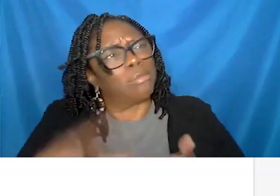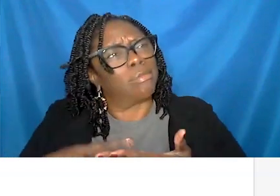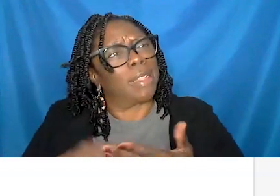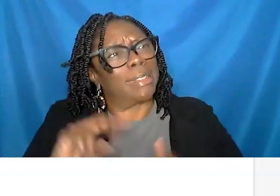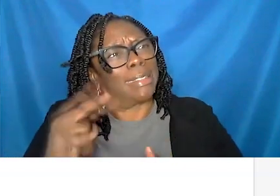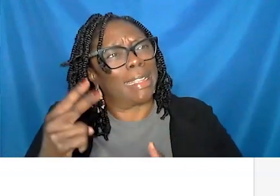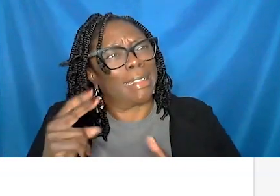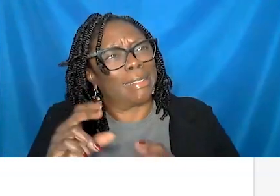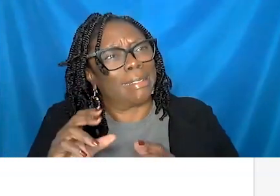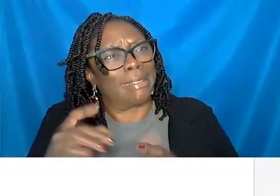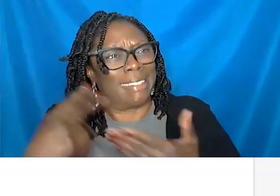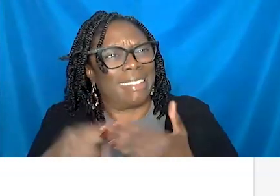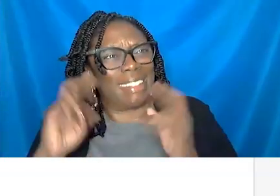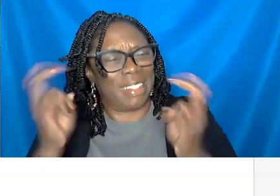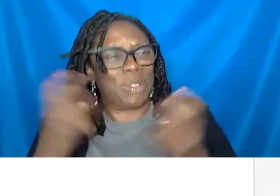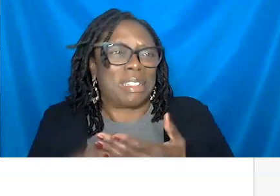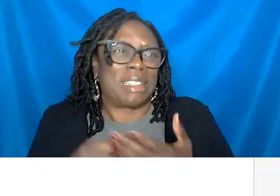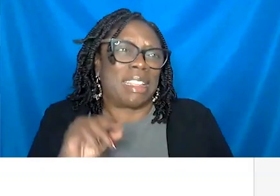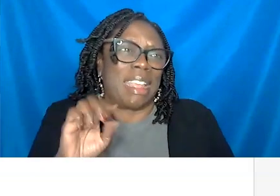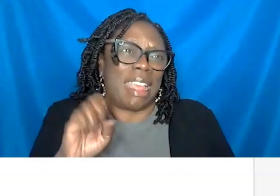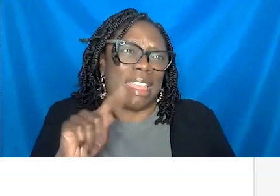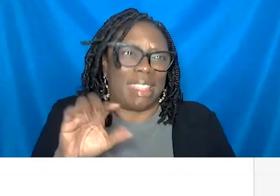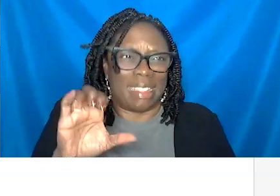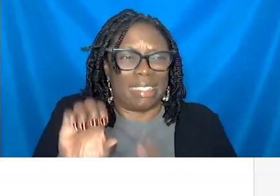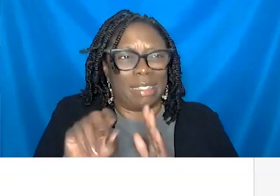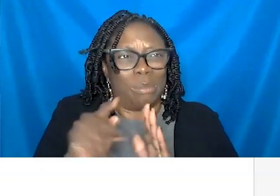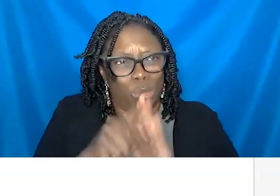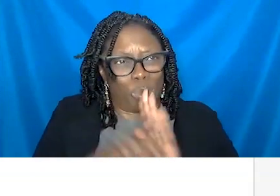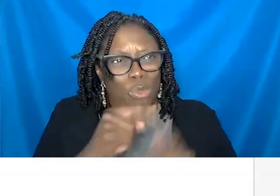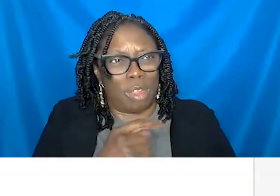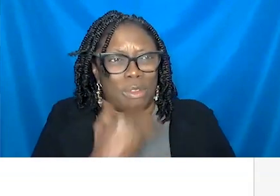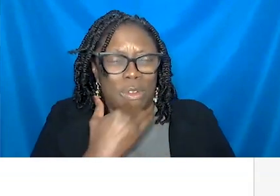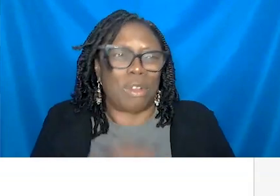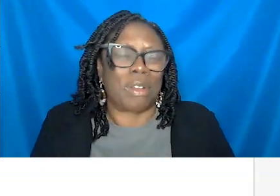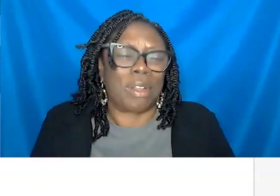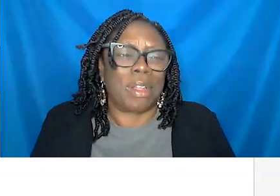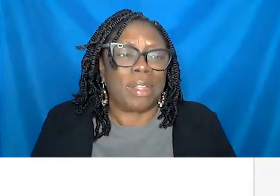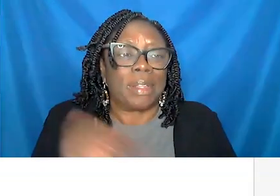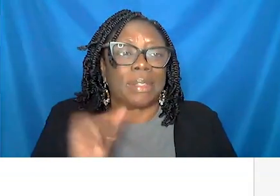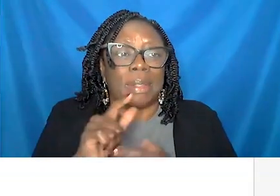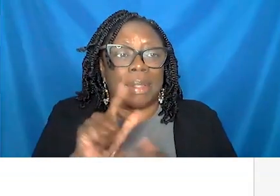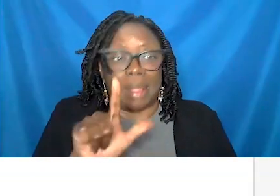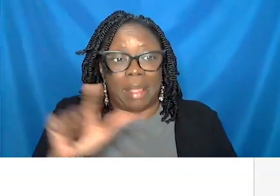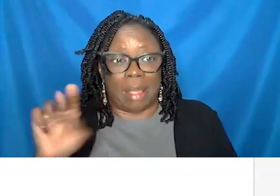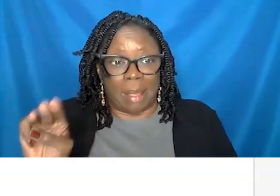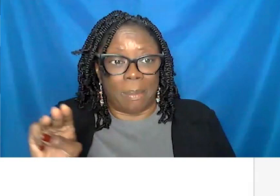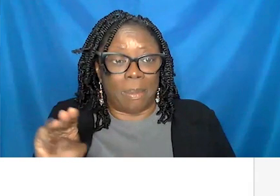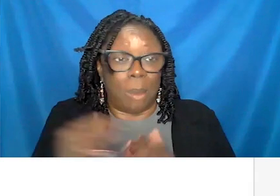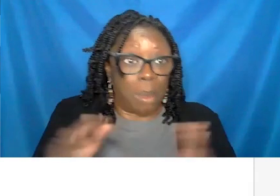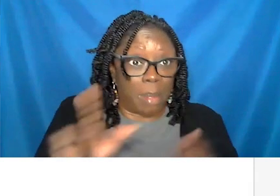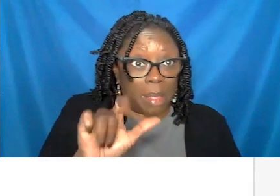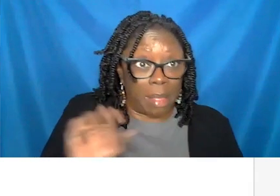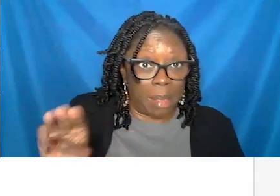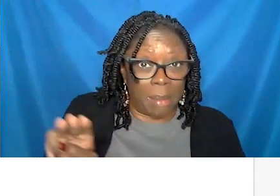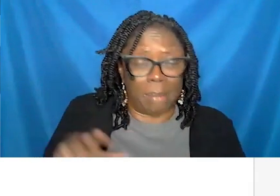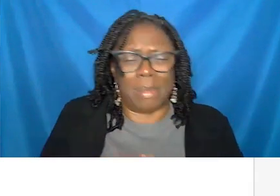for example, We talk about ethics, yeah. yeah, ethics, and also just about the large language models, using one of these public models versus spinning one